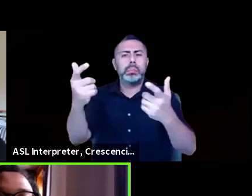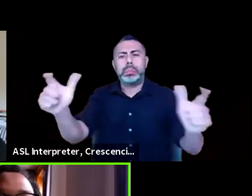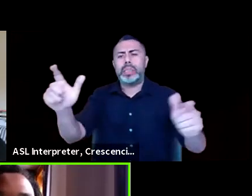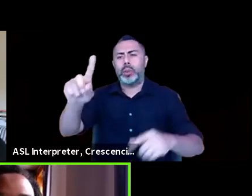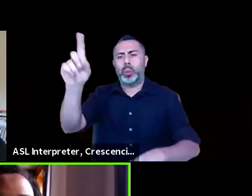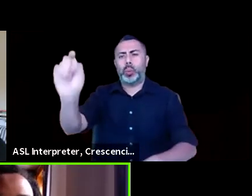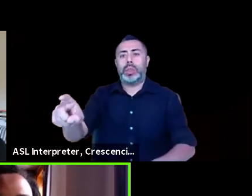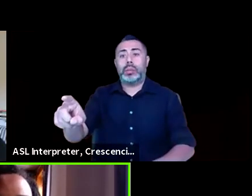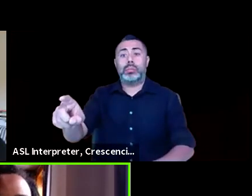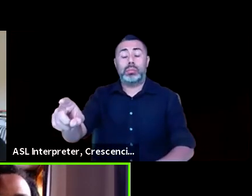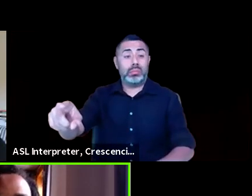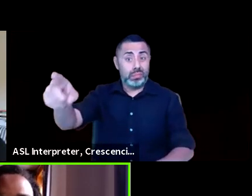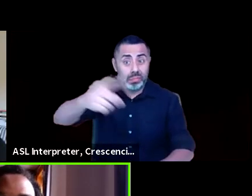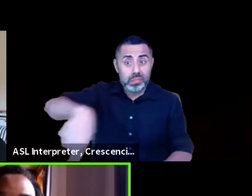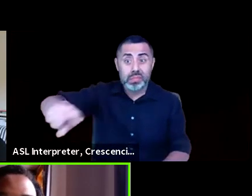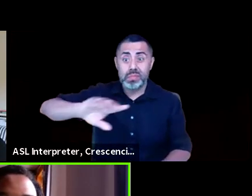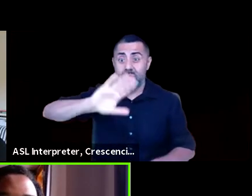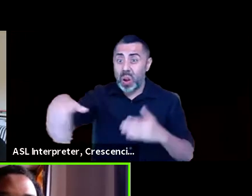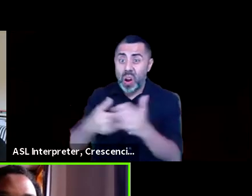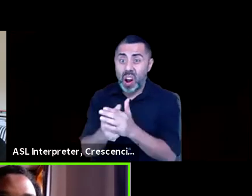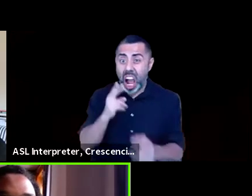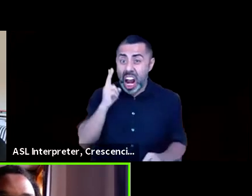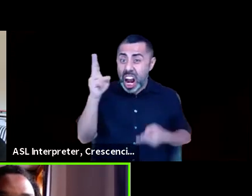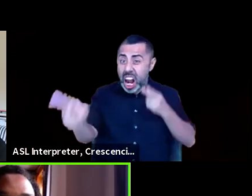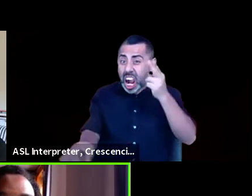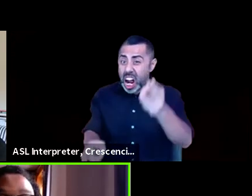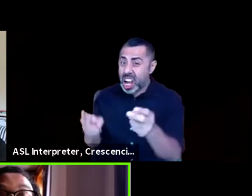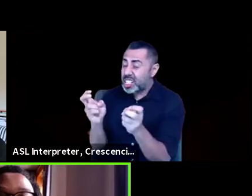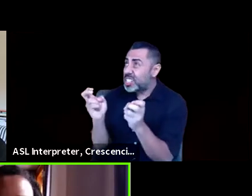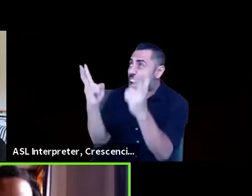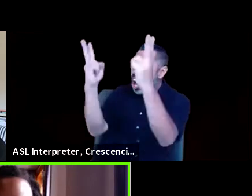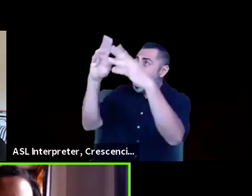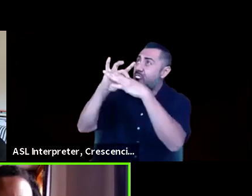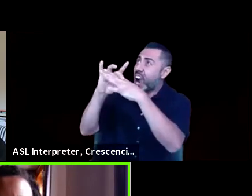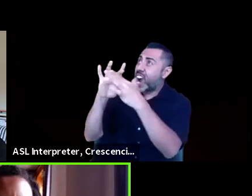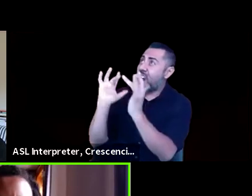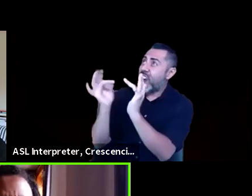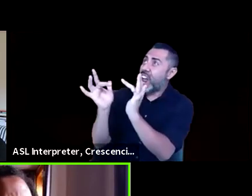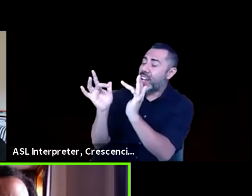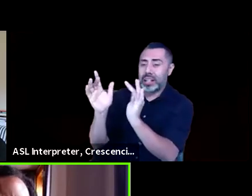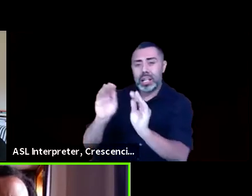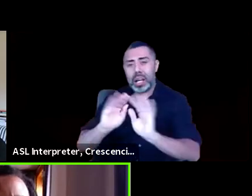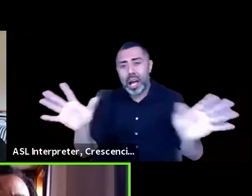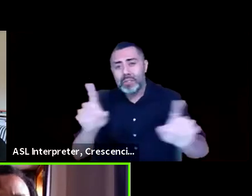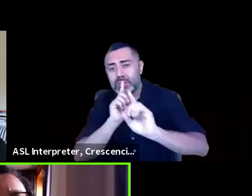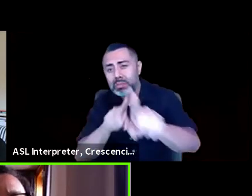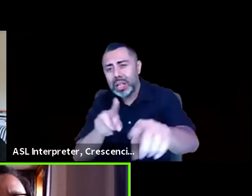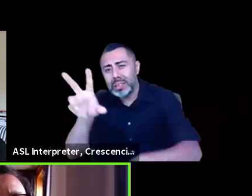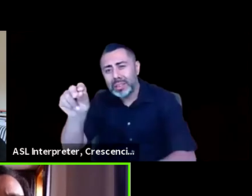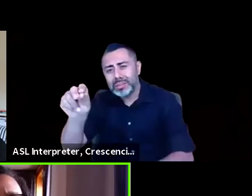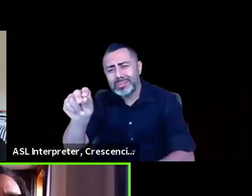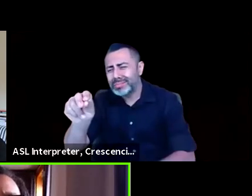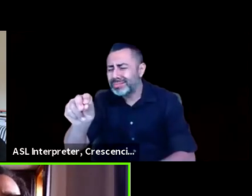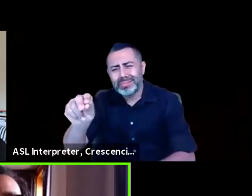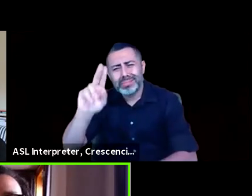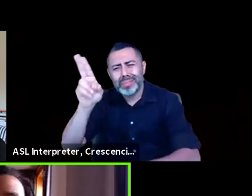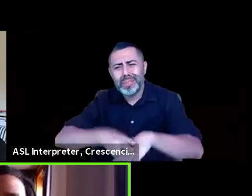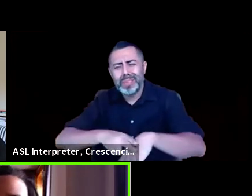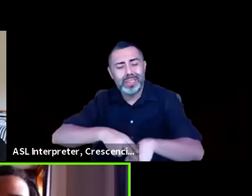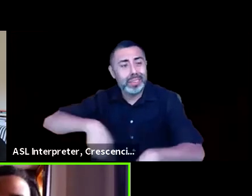do all of us need to rush our content online? To me, there's an obvious response there, which is no, of course we don't all need to rush our